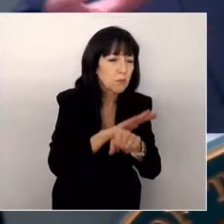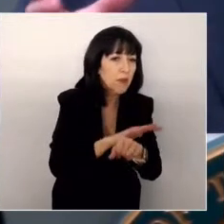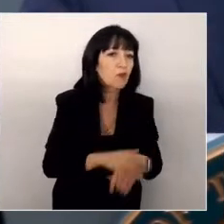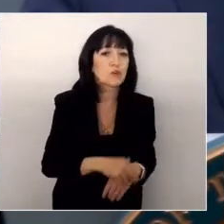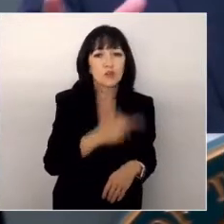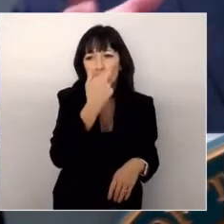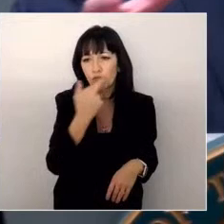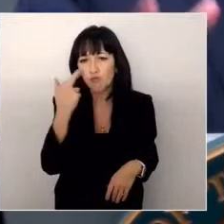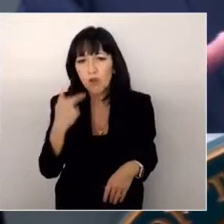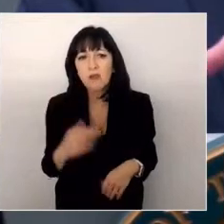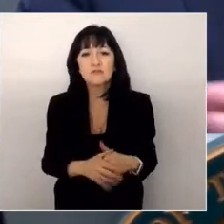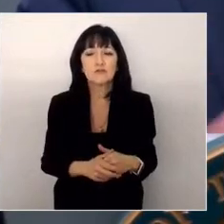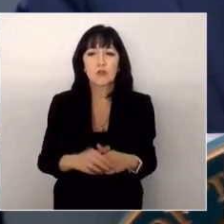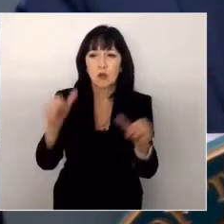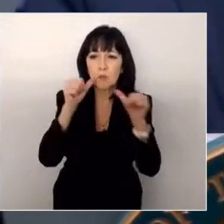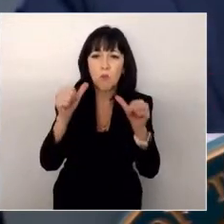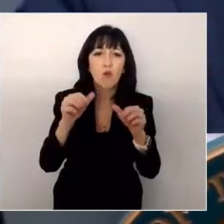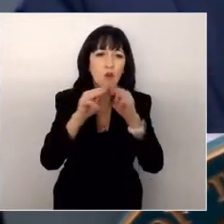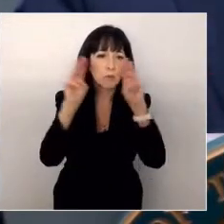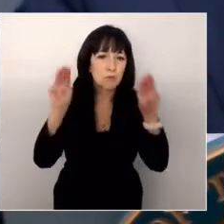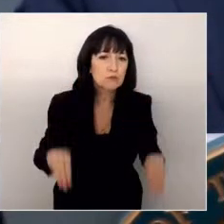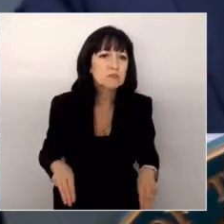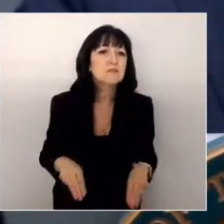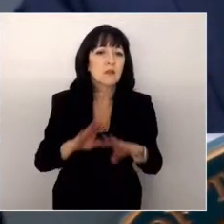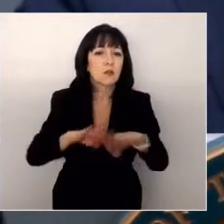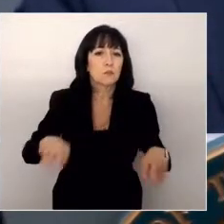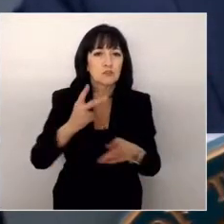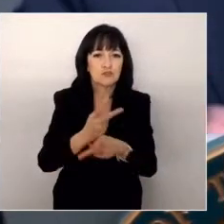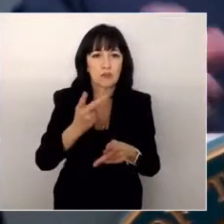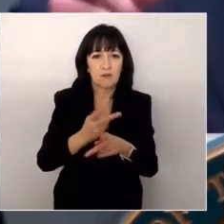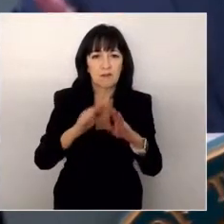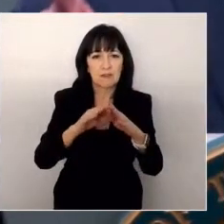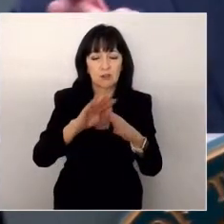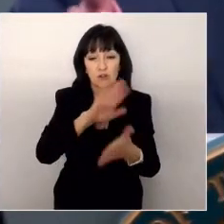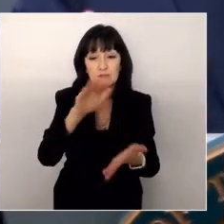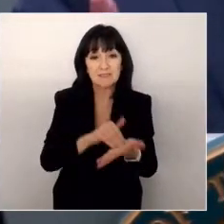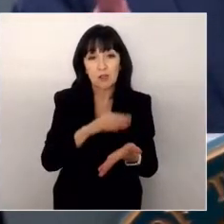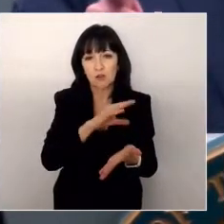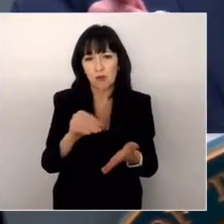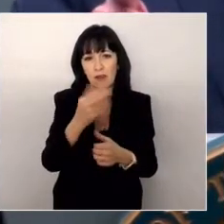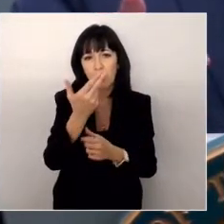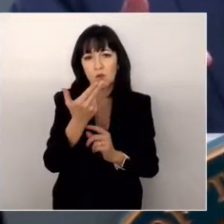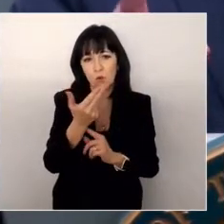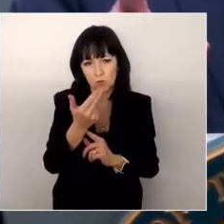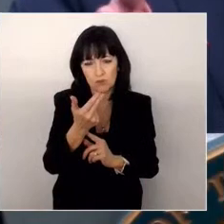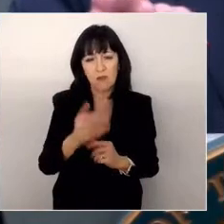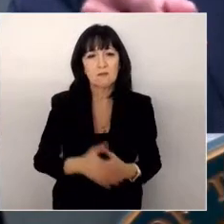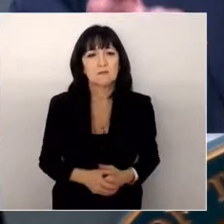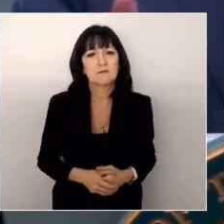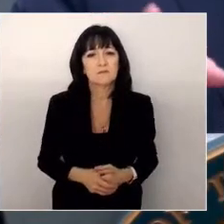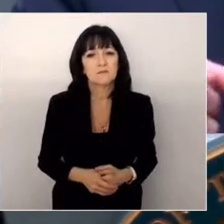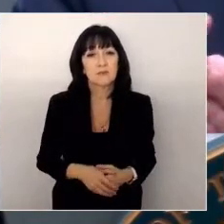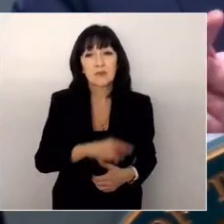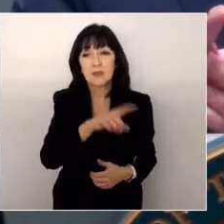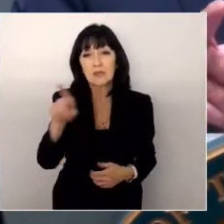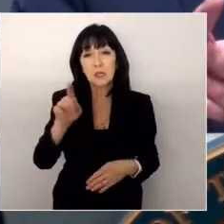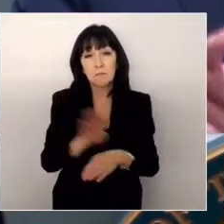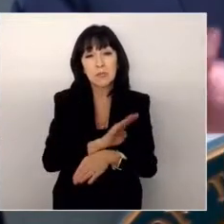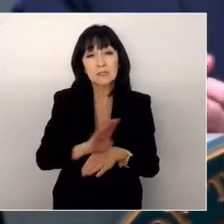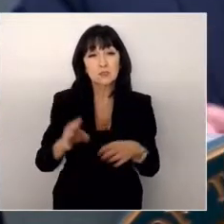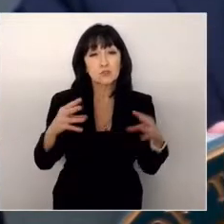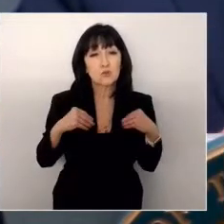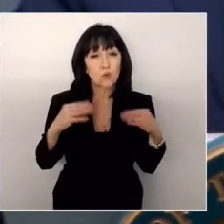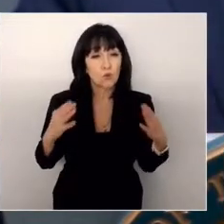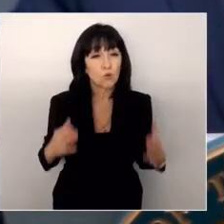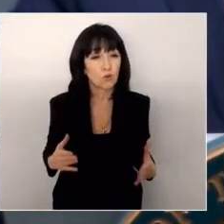restaurants, museums, child care centers, and hotels. Business owners that I see every day tell me This